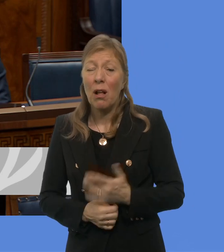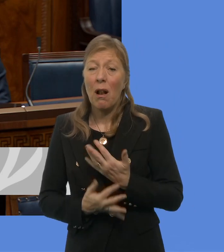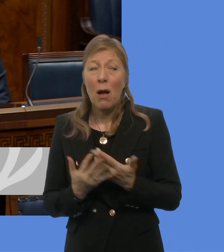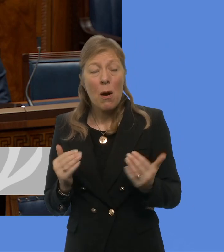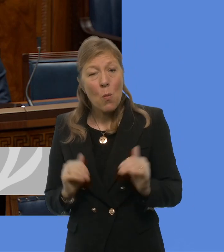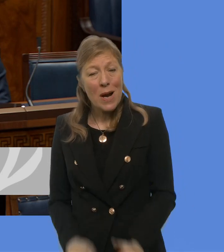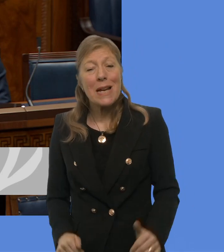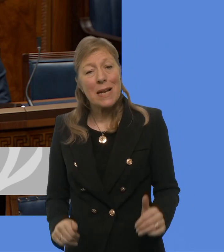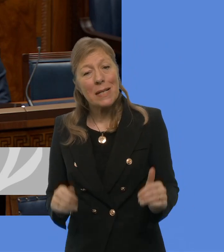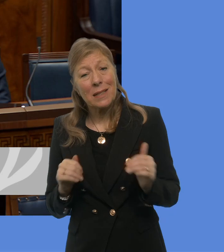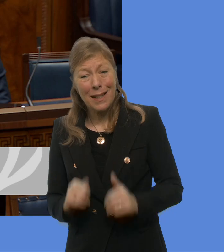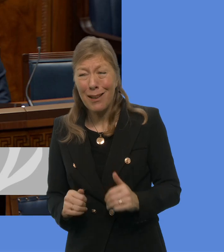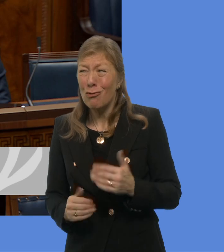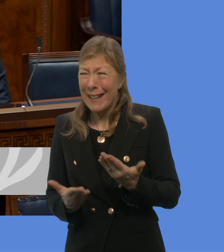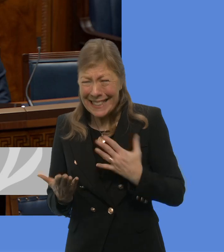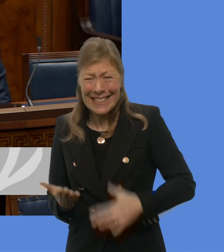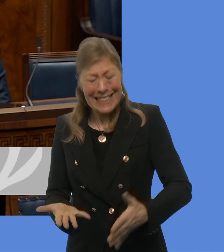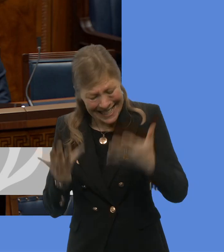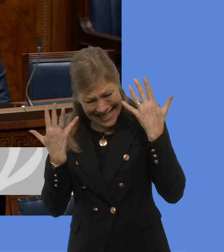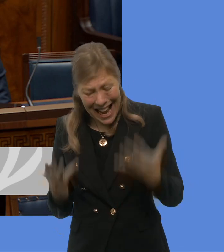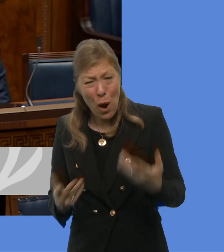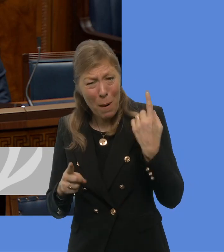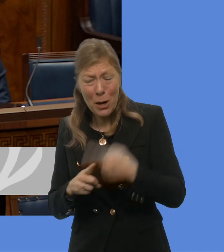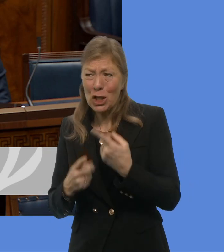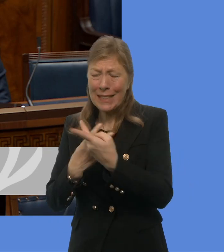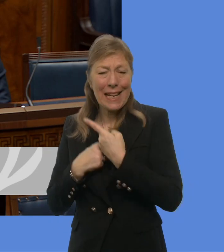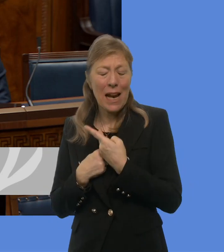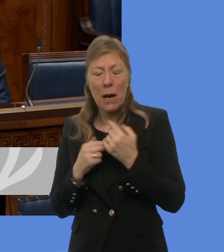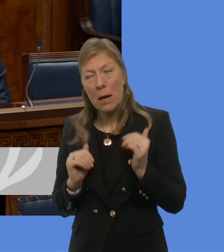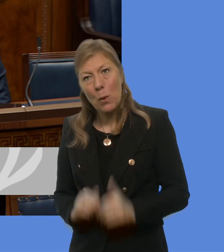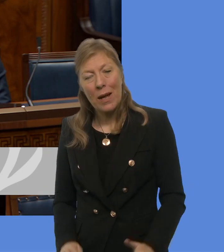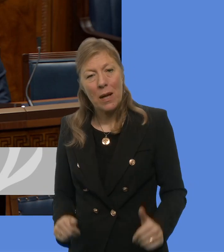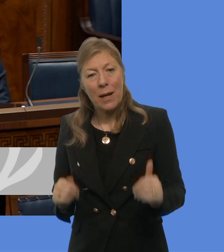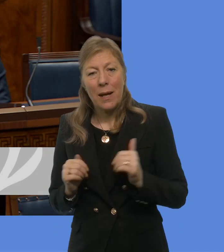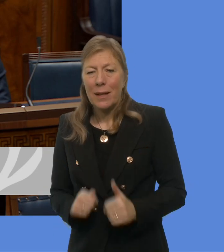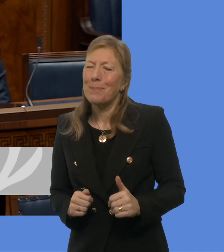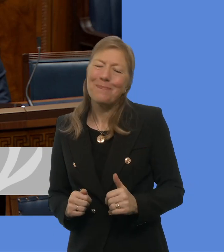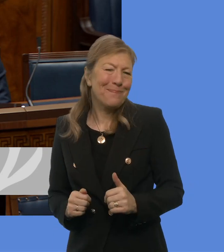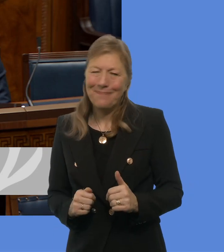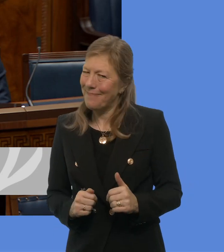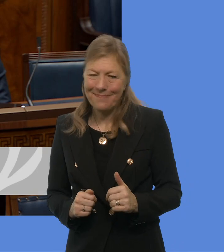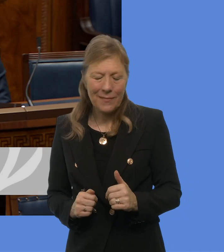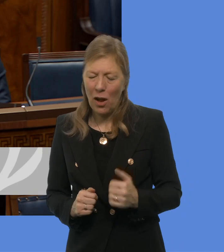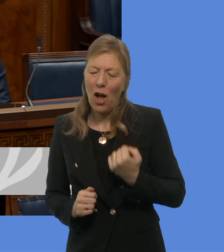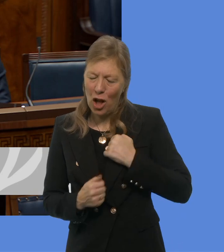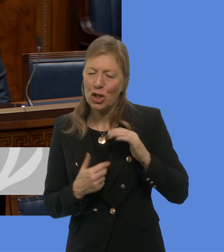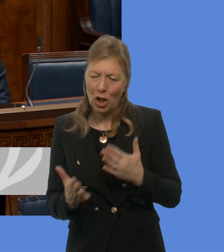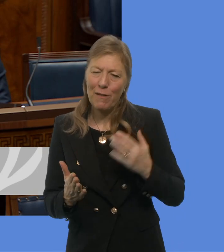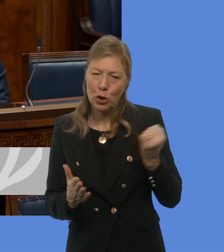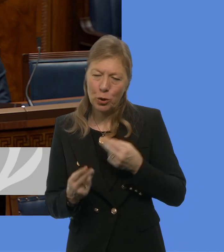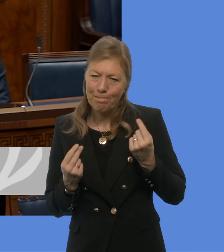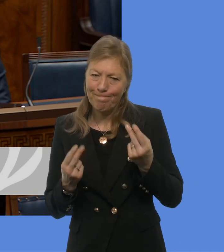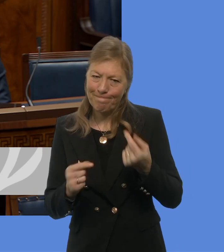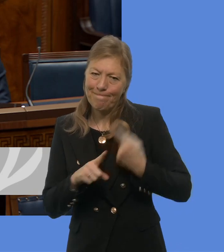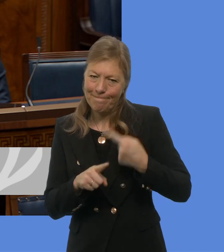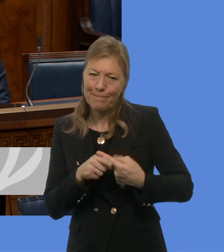and emergency care. This falls short of the service that we all strive to provide. So my department recognises the risk of possible harm to